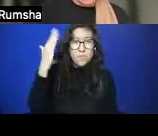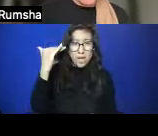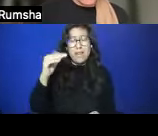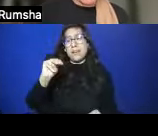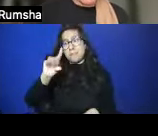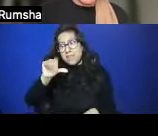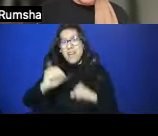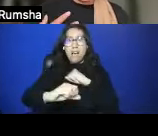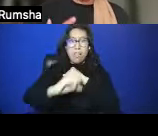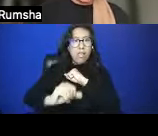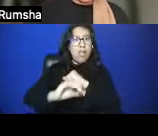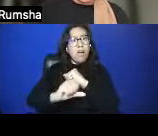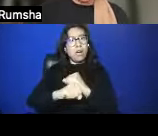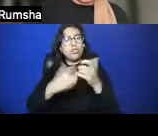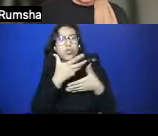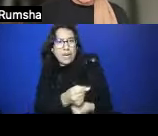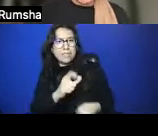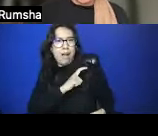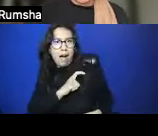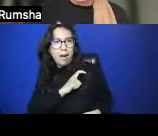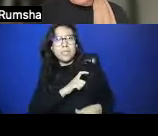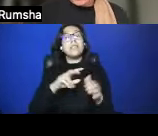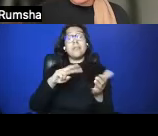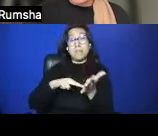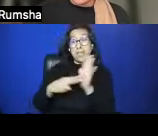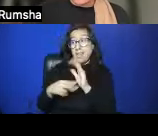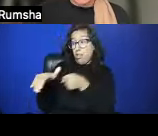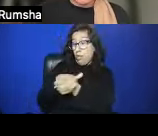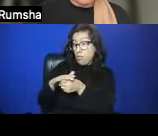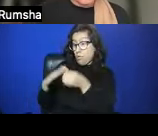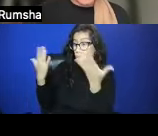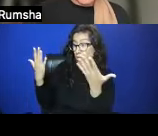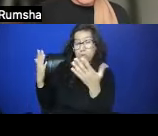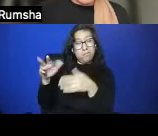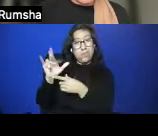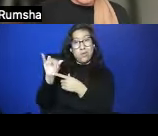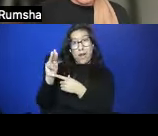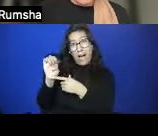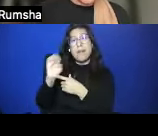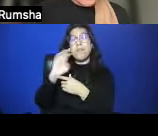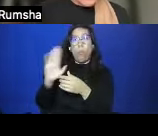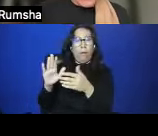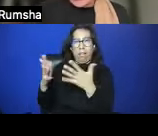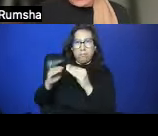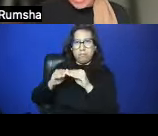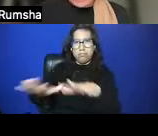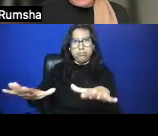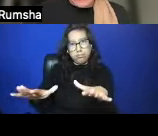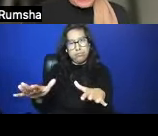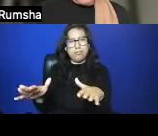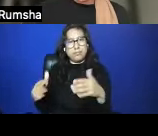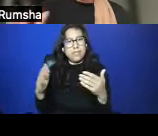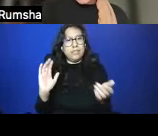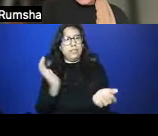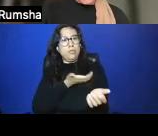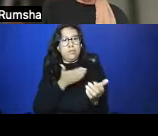messaging propaganda and local crime beats dedicated to spreading paranoia. And what is crime anyway, right?